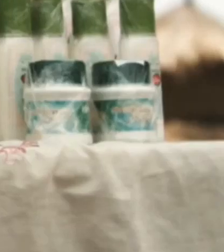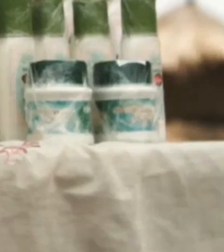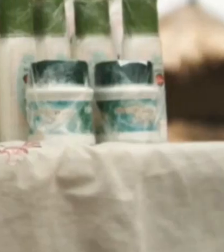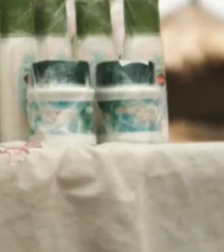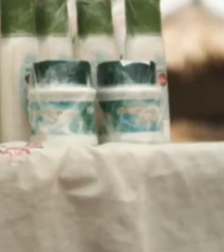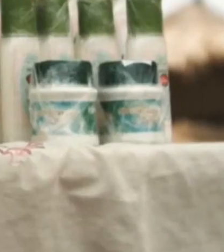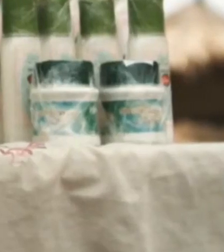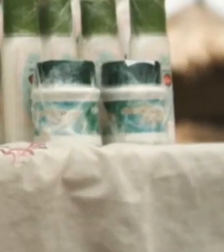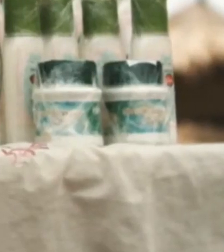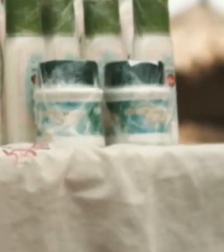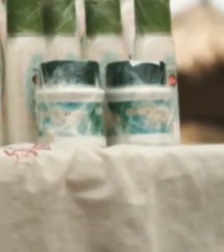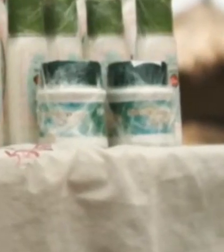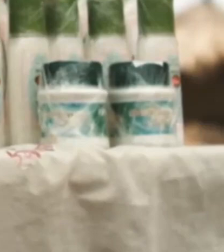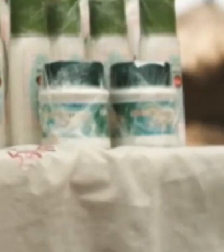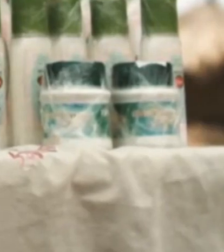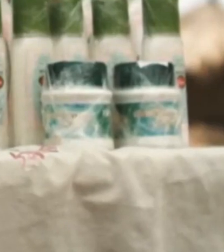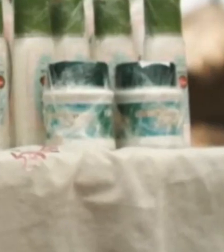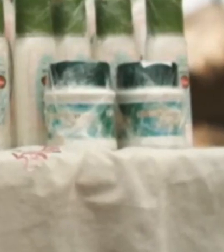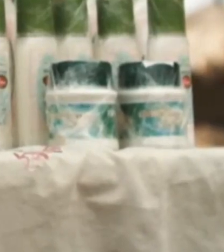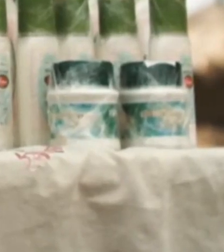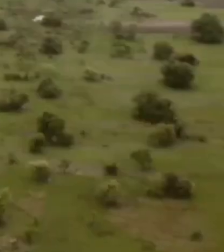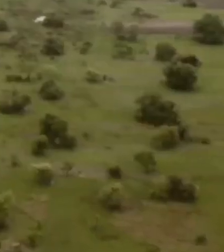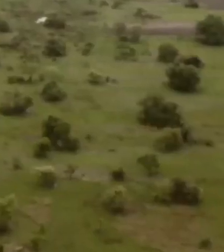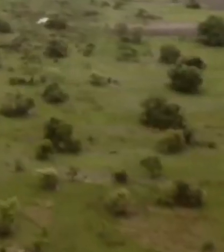way and saves time for other productive work.